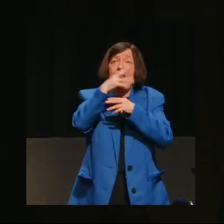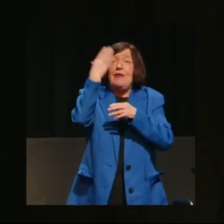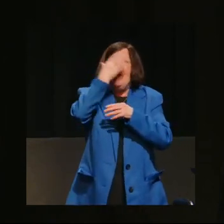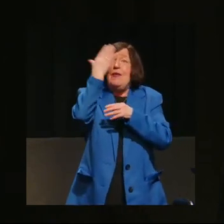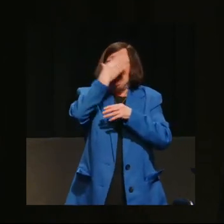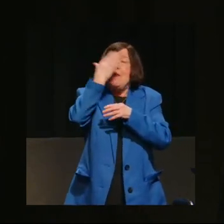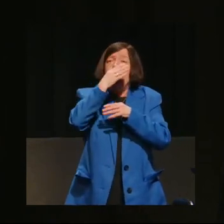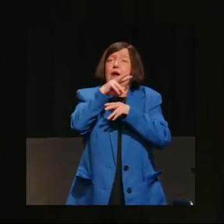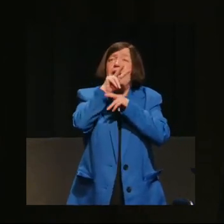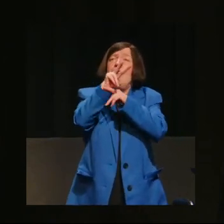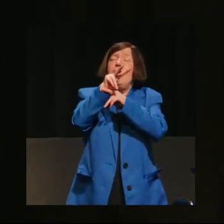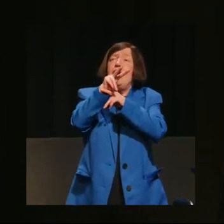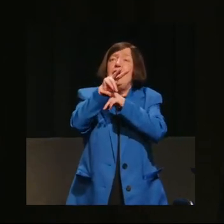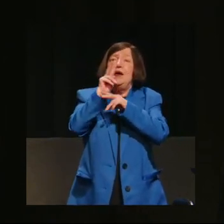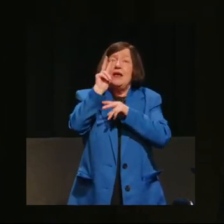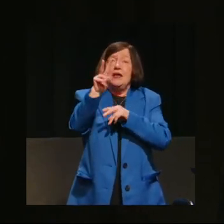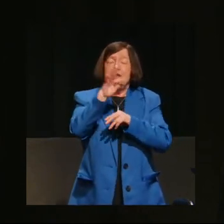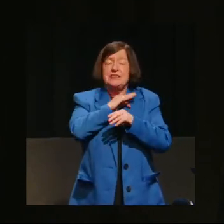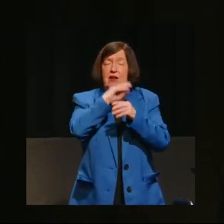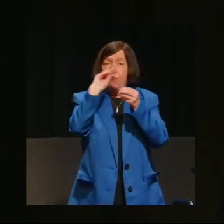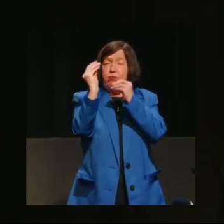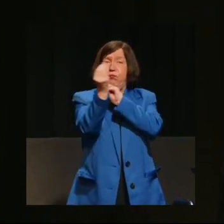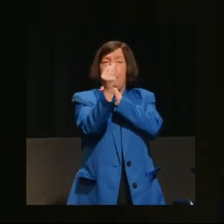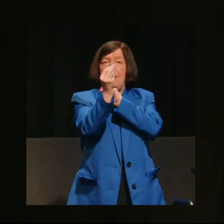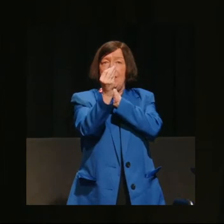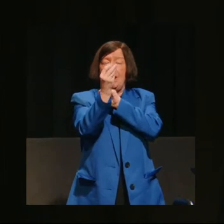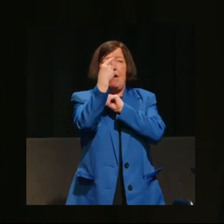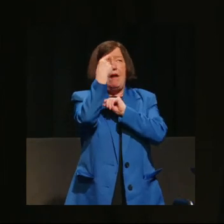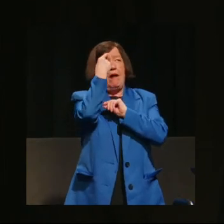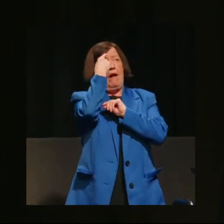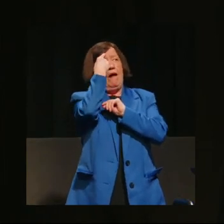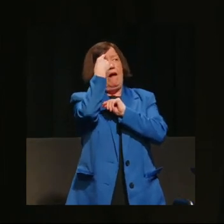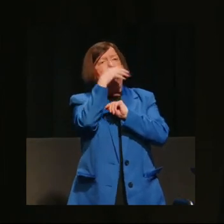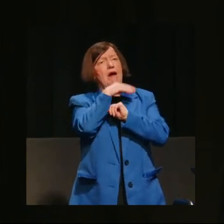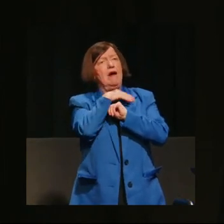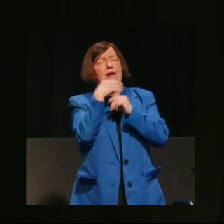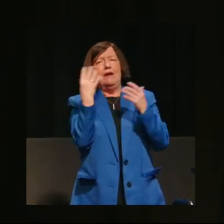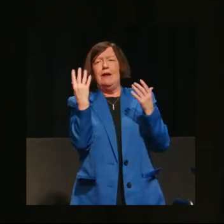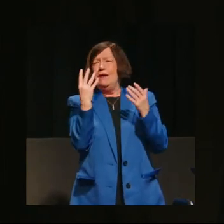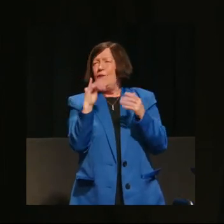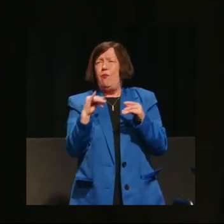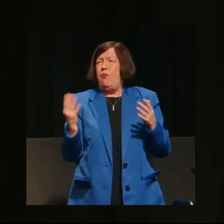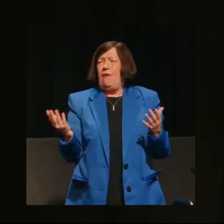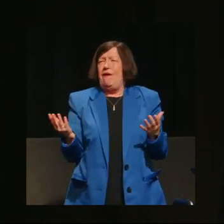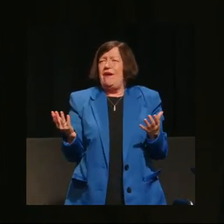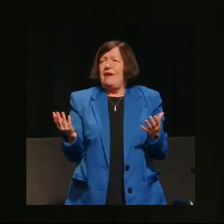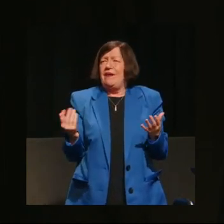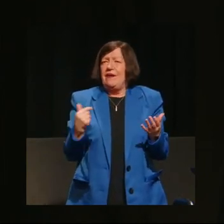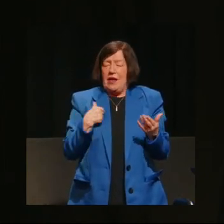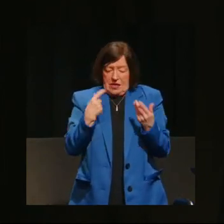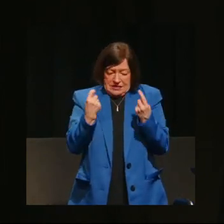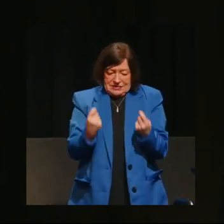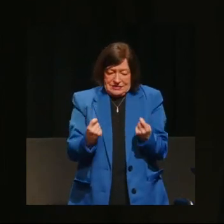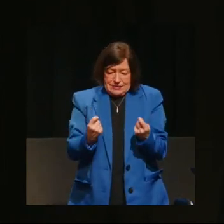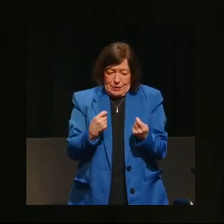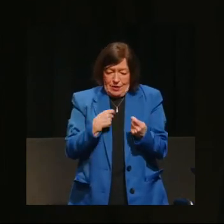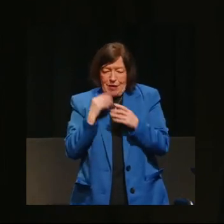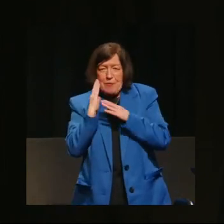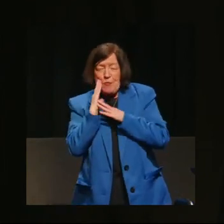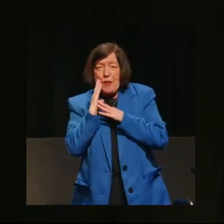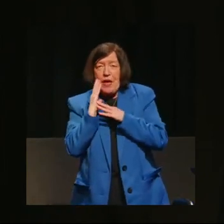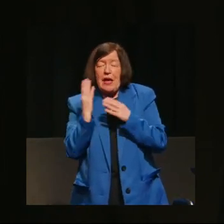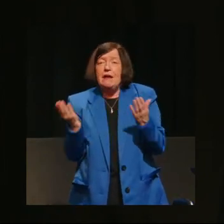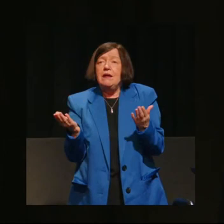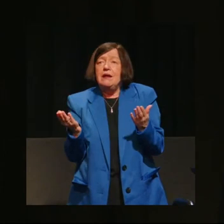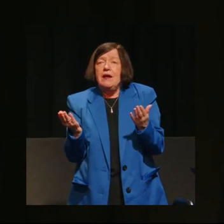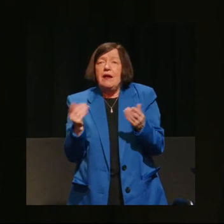mirror, only to see myself again and ask myself, why? I sit down on my bed and